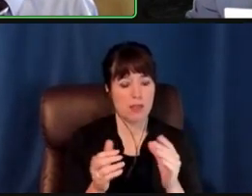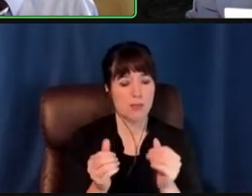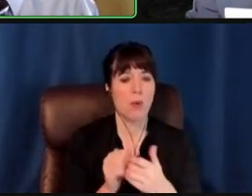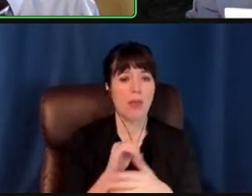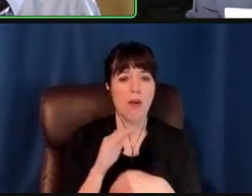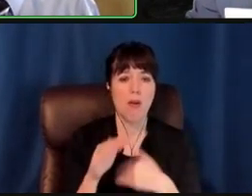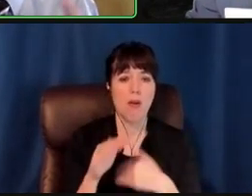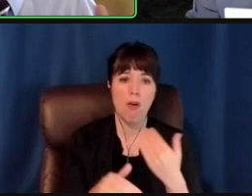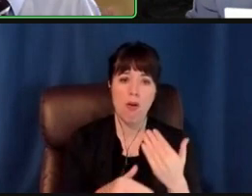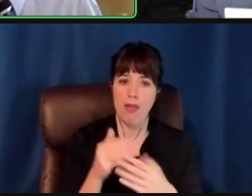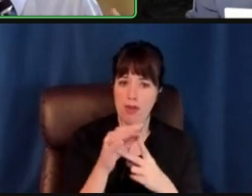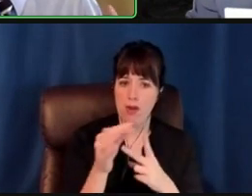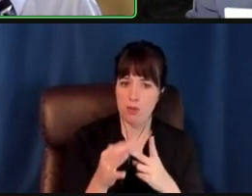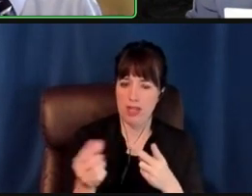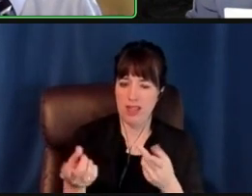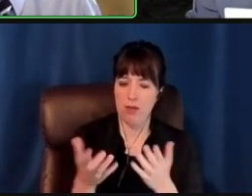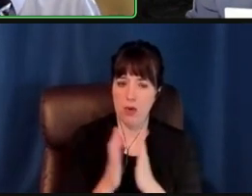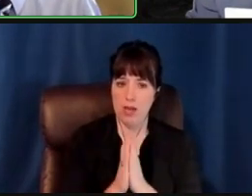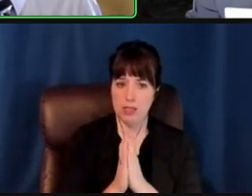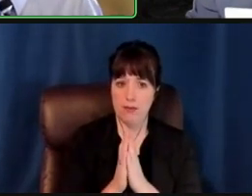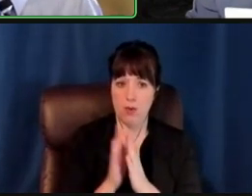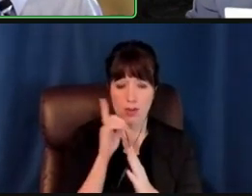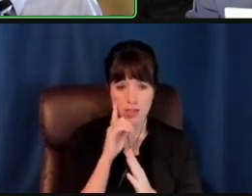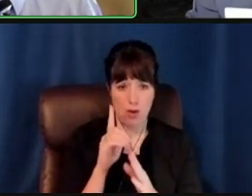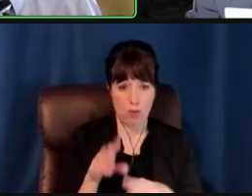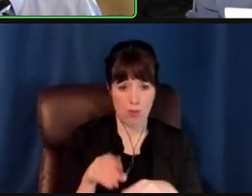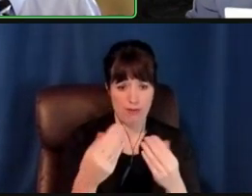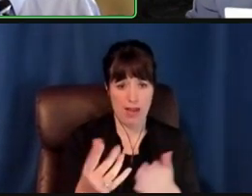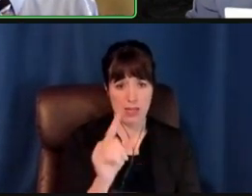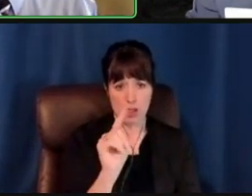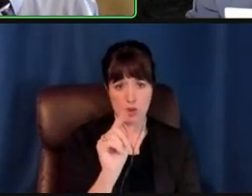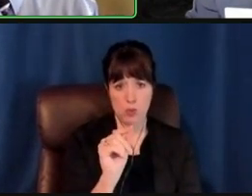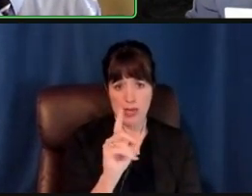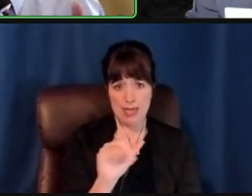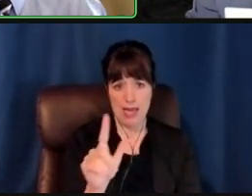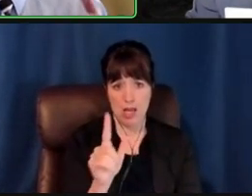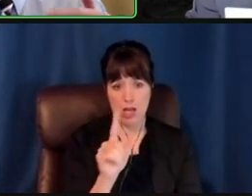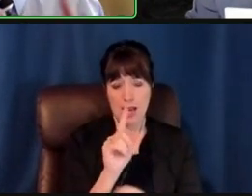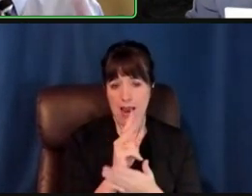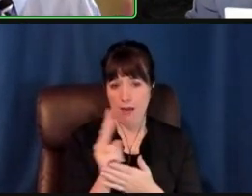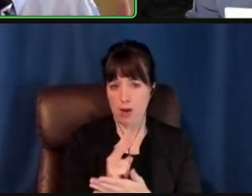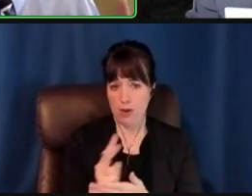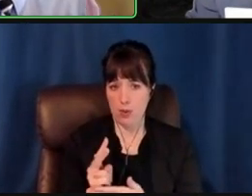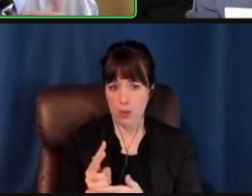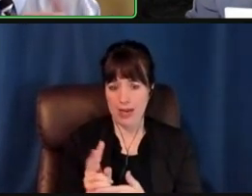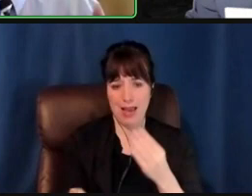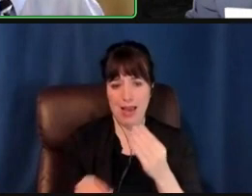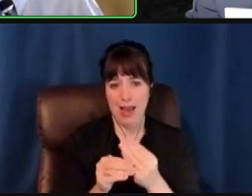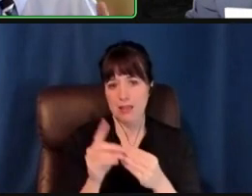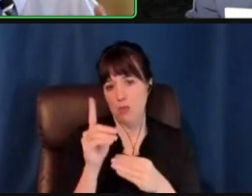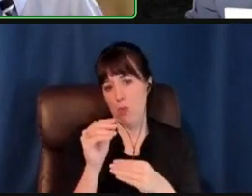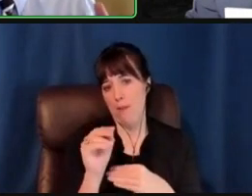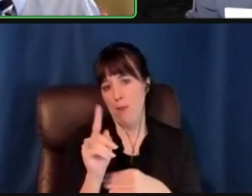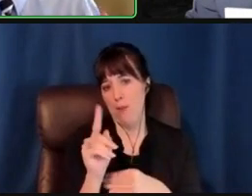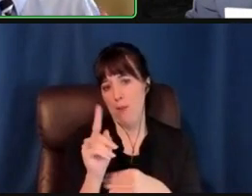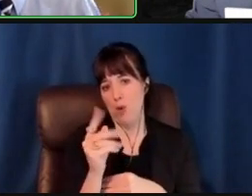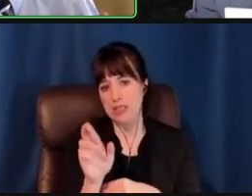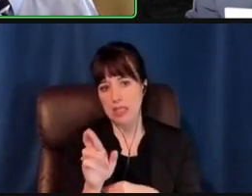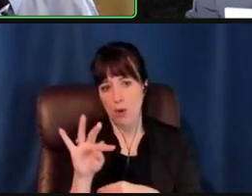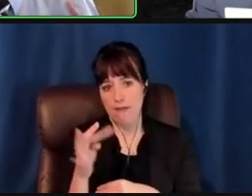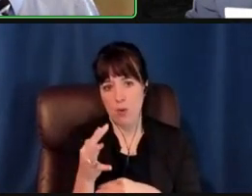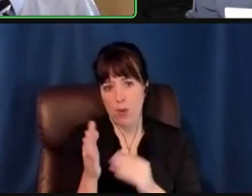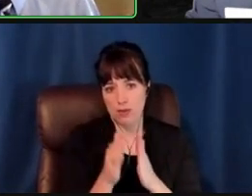So that's where providing the 20-gallon every other week service does add kind of one more tier, adds a fourth smaller